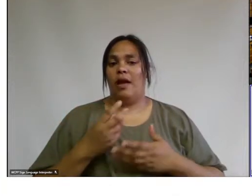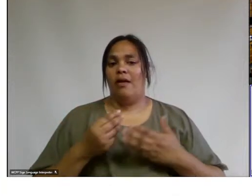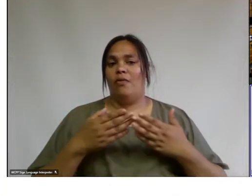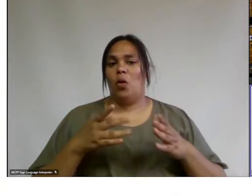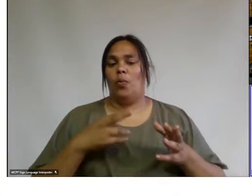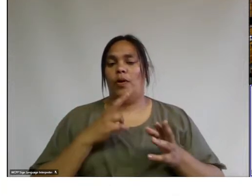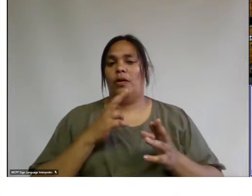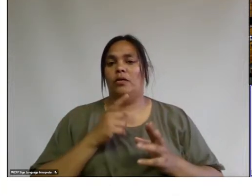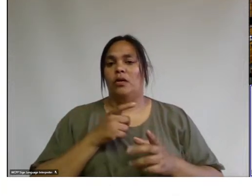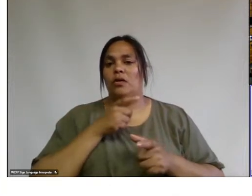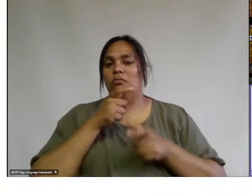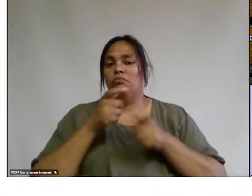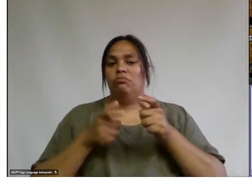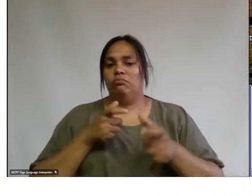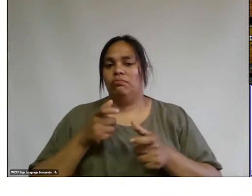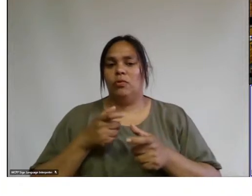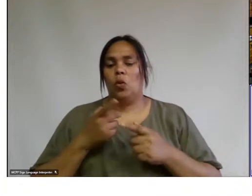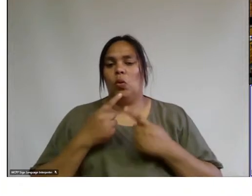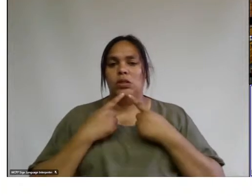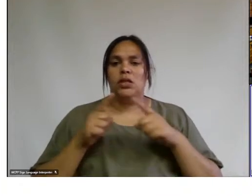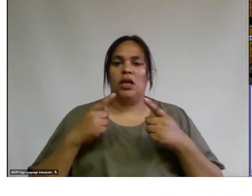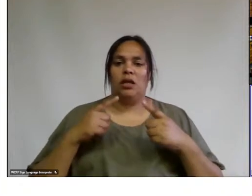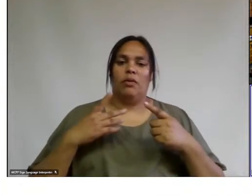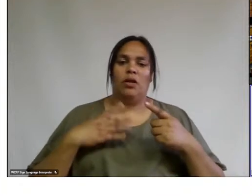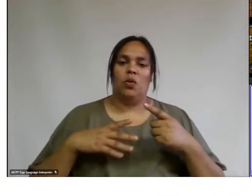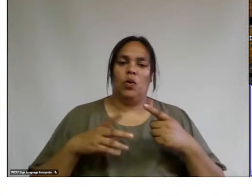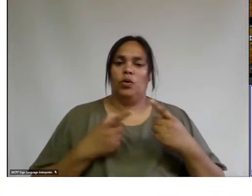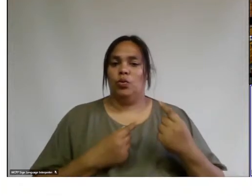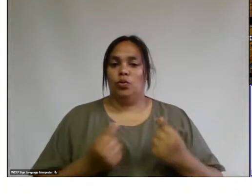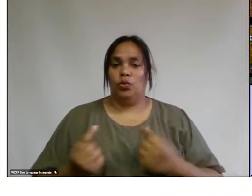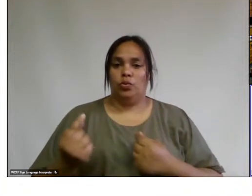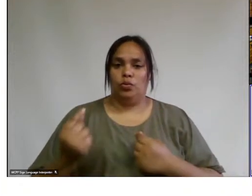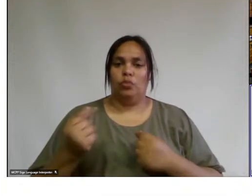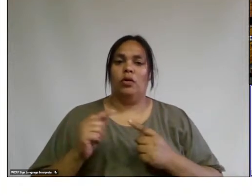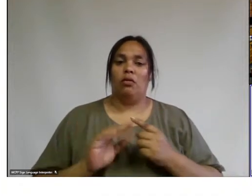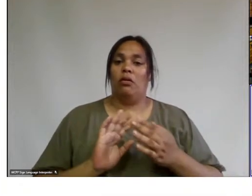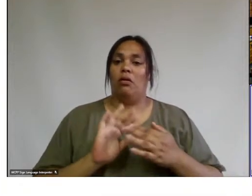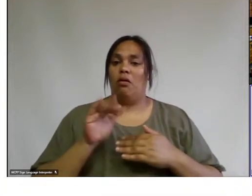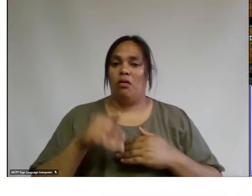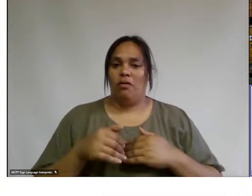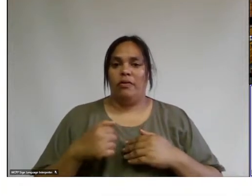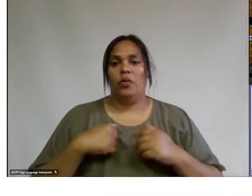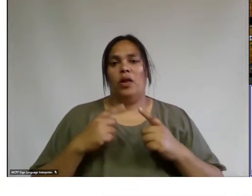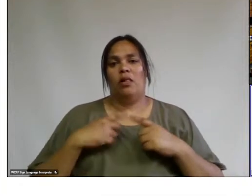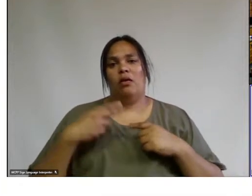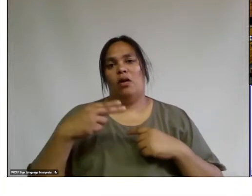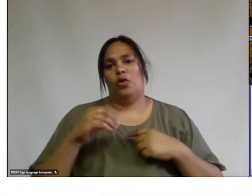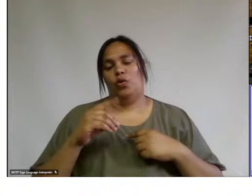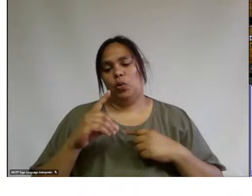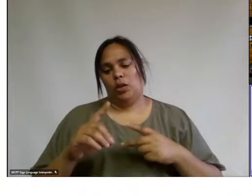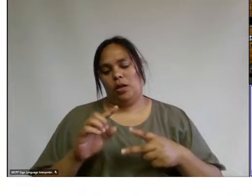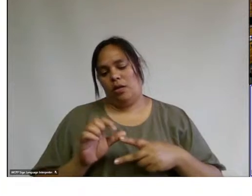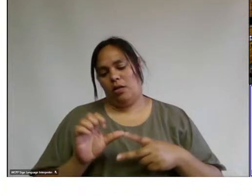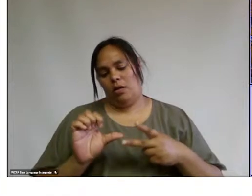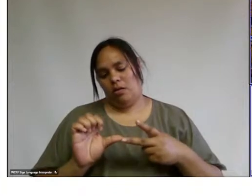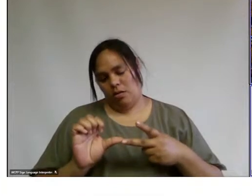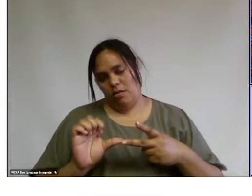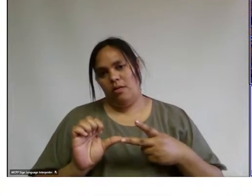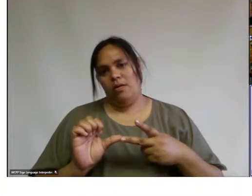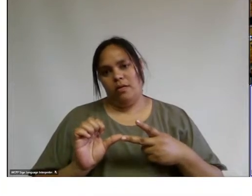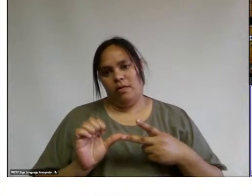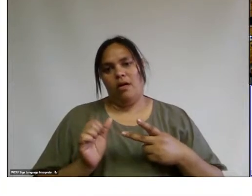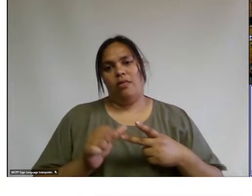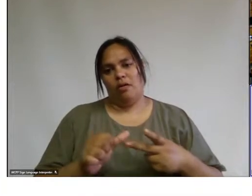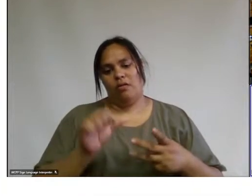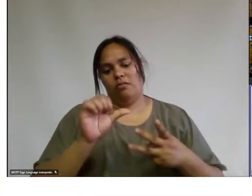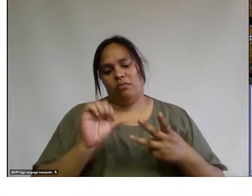remarks or some statement that would like to make those statements, and thereafter I will allow the HOD, after which I will